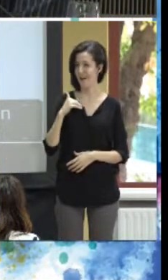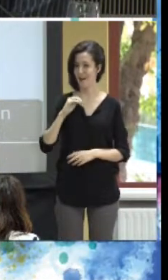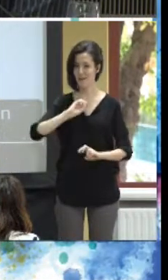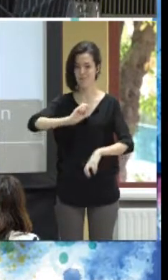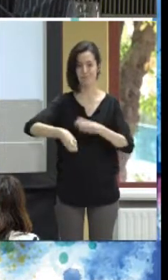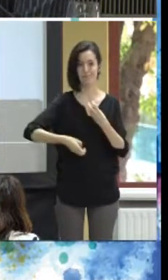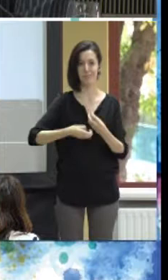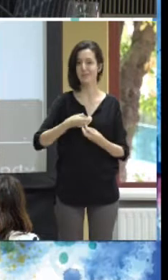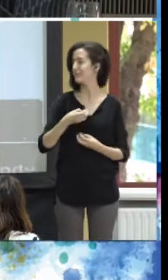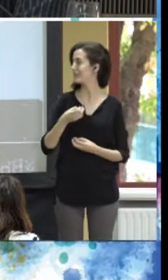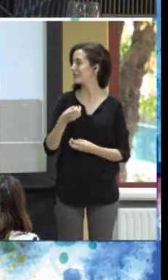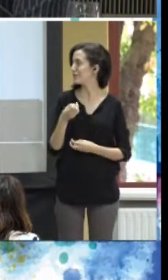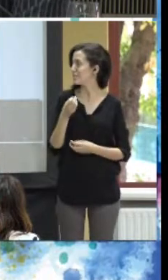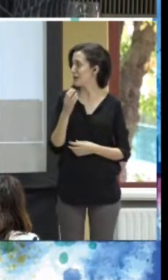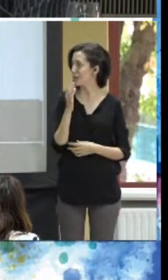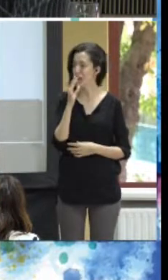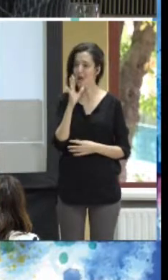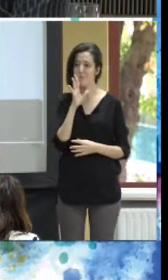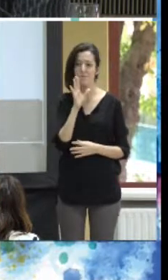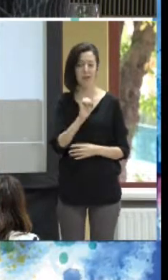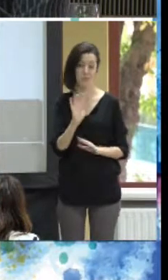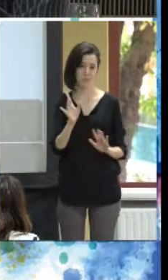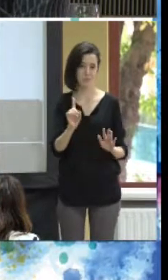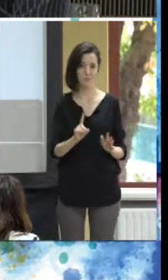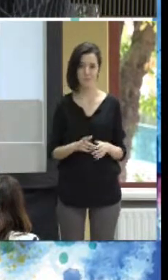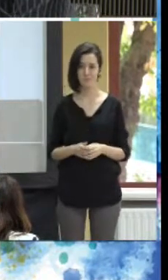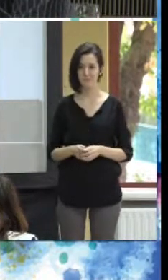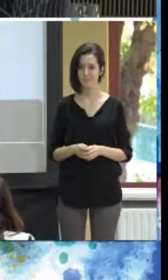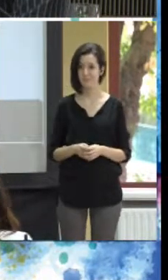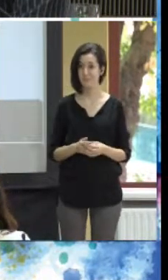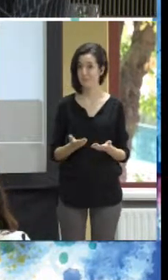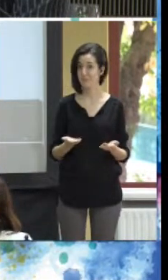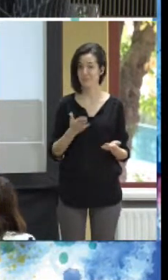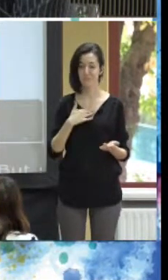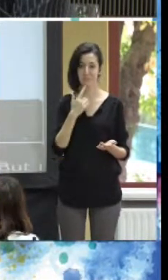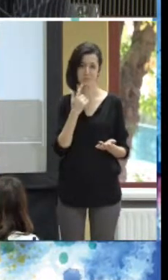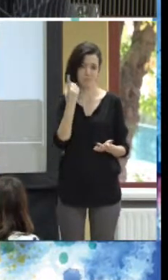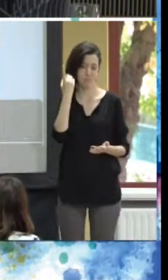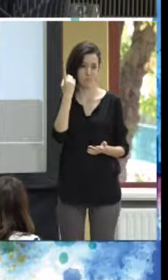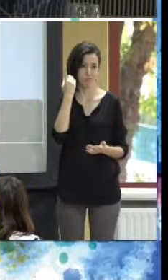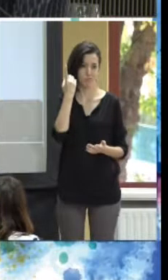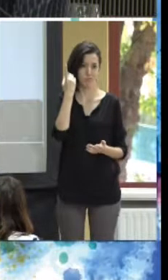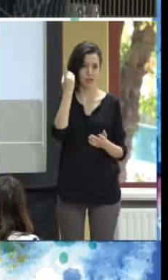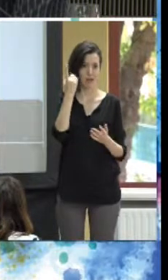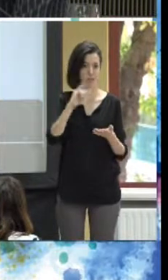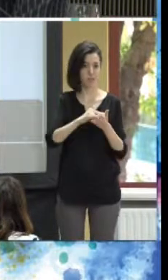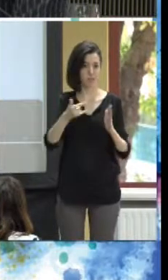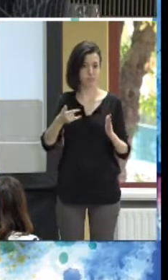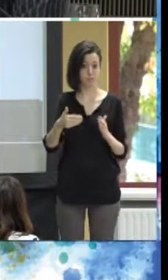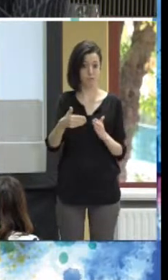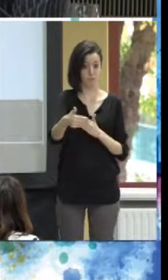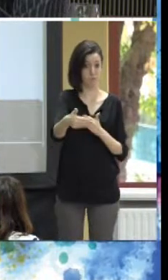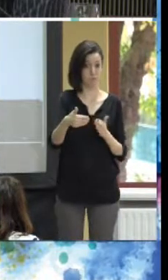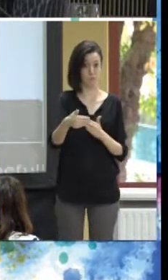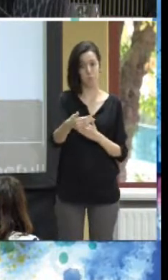but might be something which is going to be very hopefully in the next 3 years being